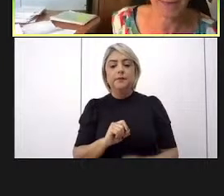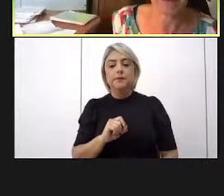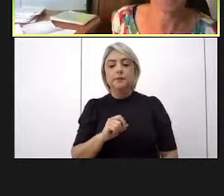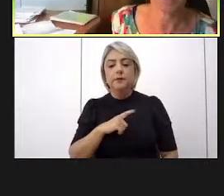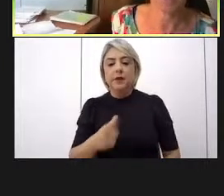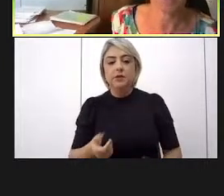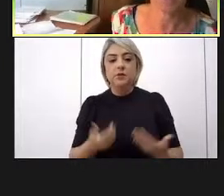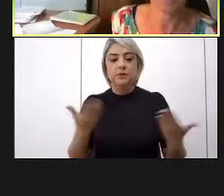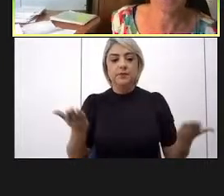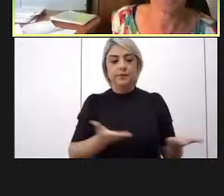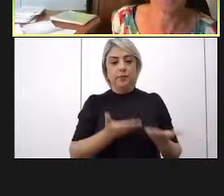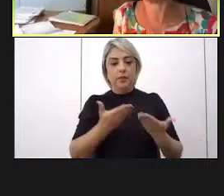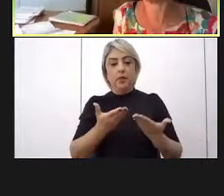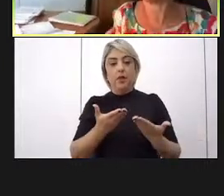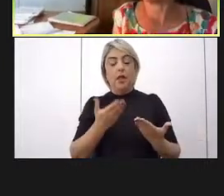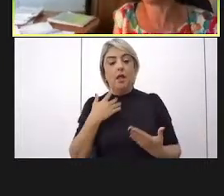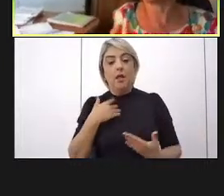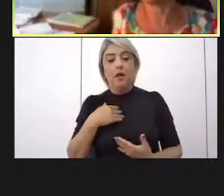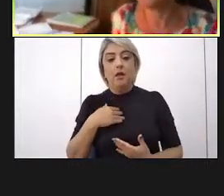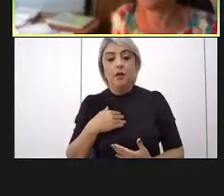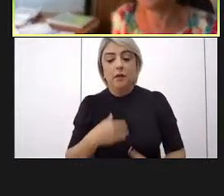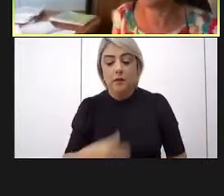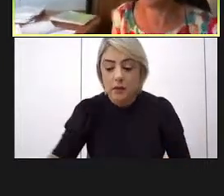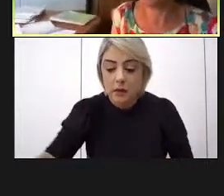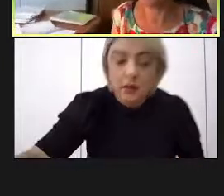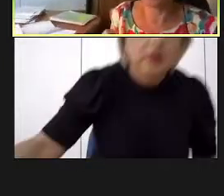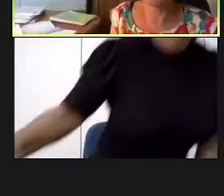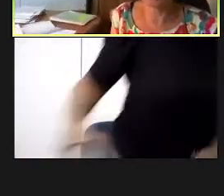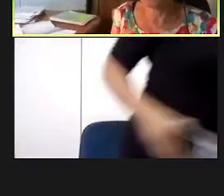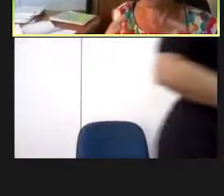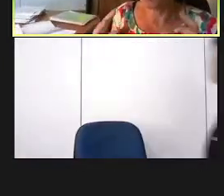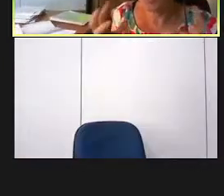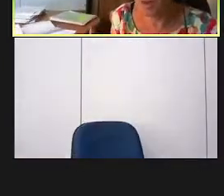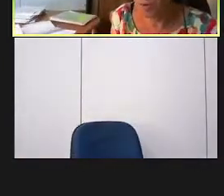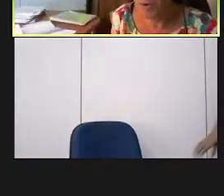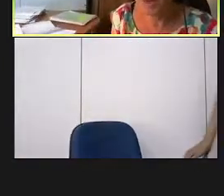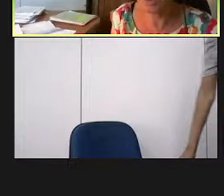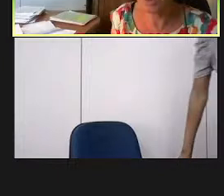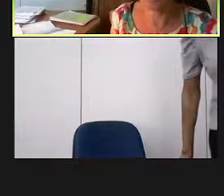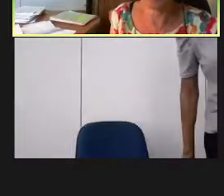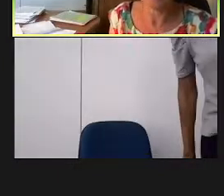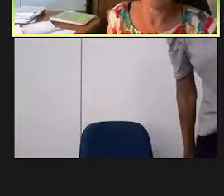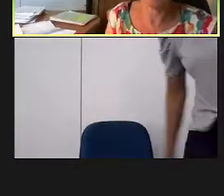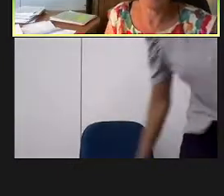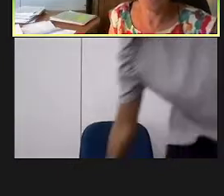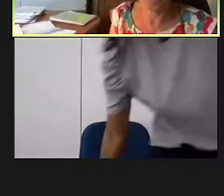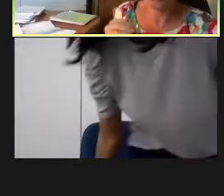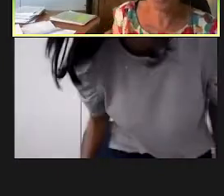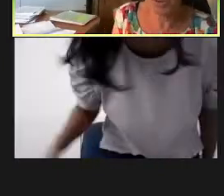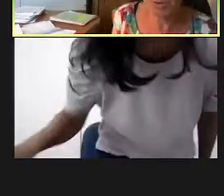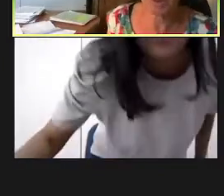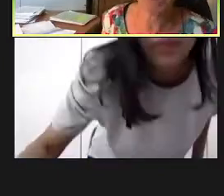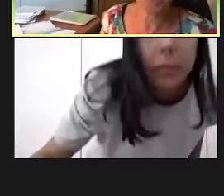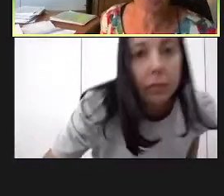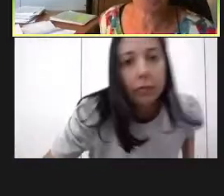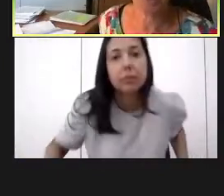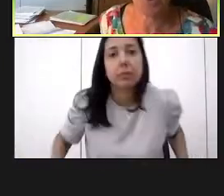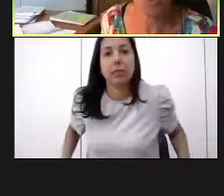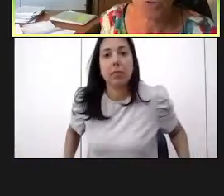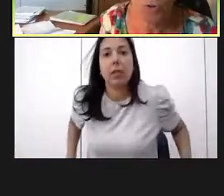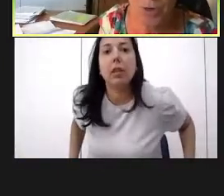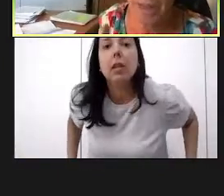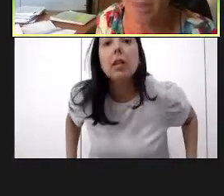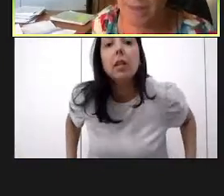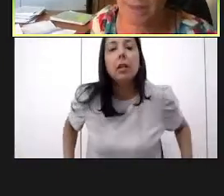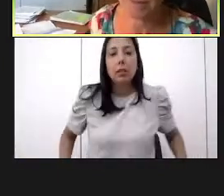It's not; these are not really notions or theory, or it's more heuristic, which allows